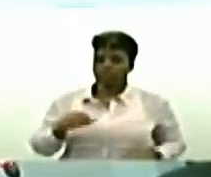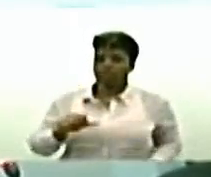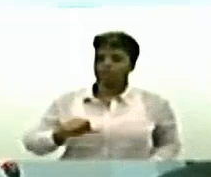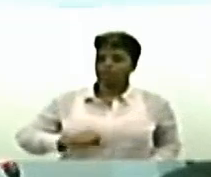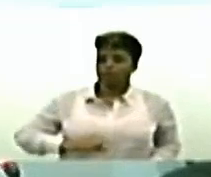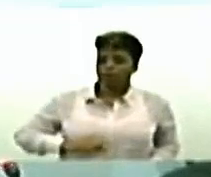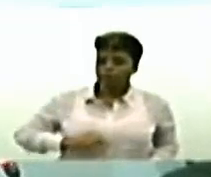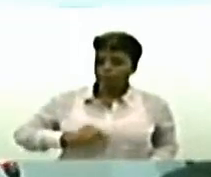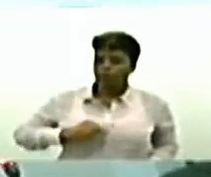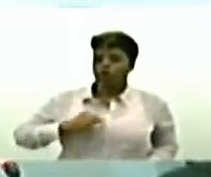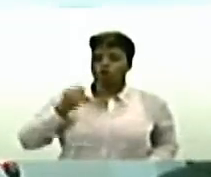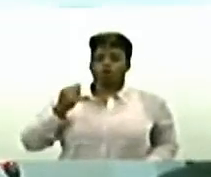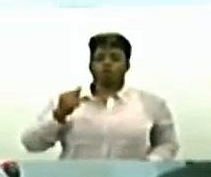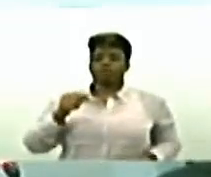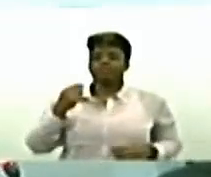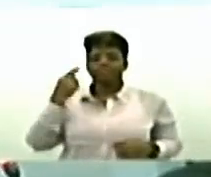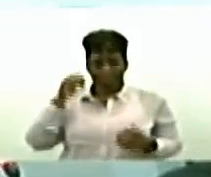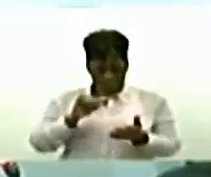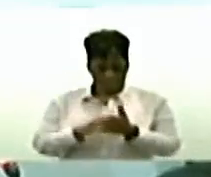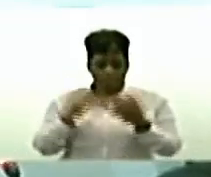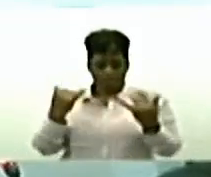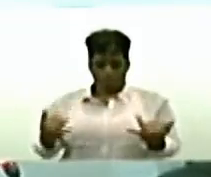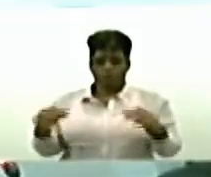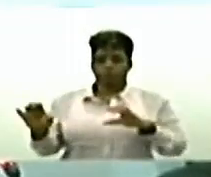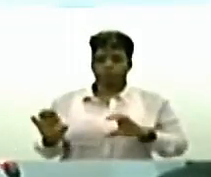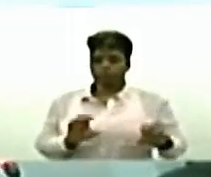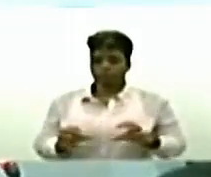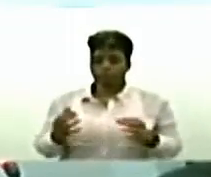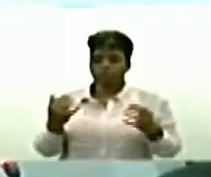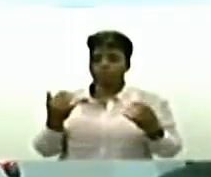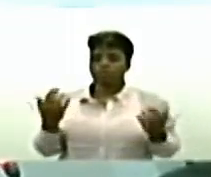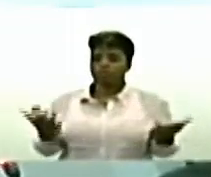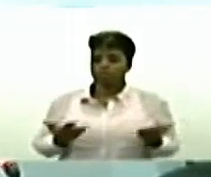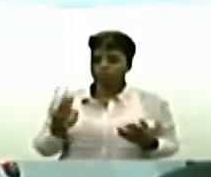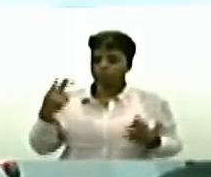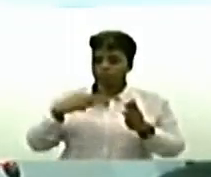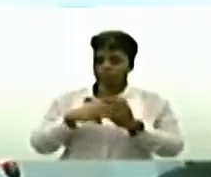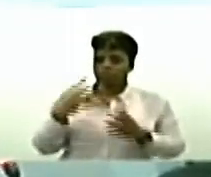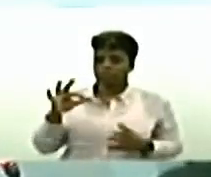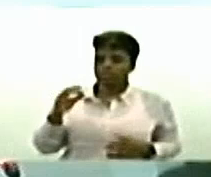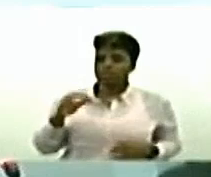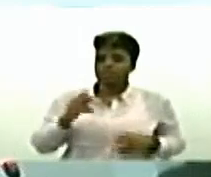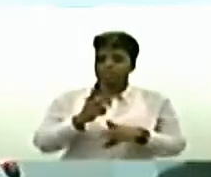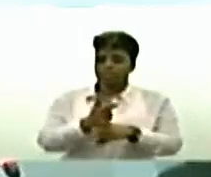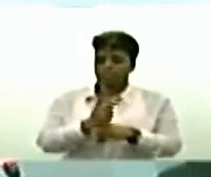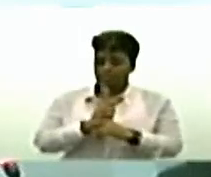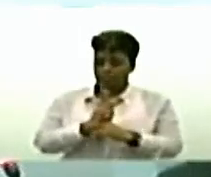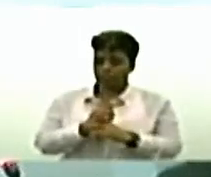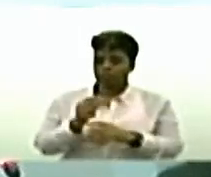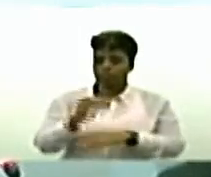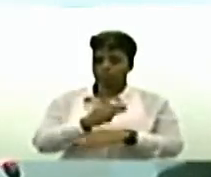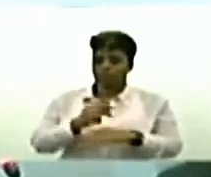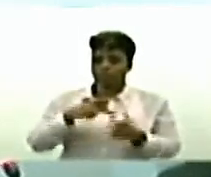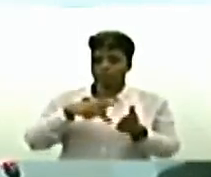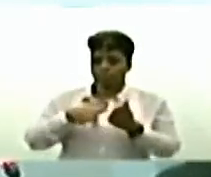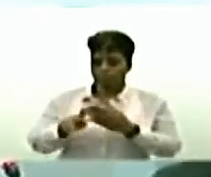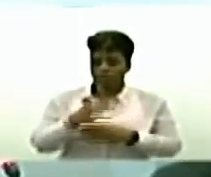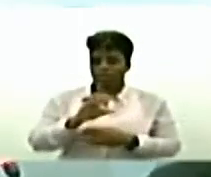It's historic that we are here. So going into 2019, we are keeping Grenada pure and clean.